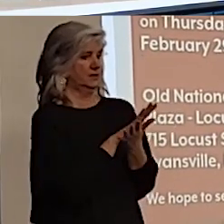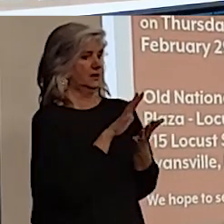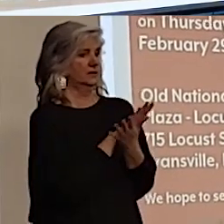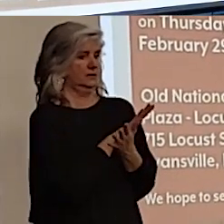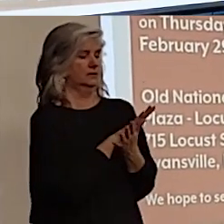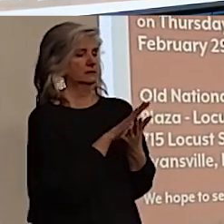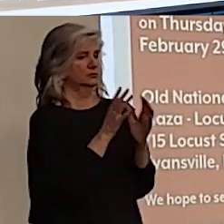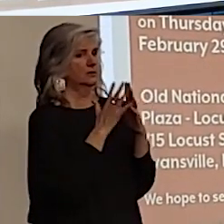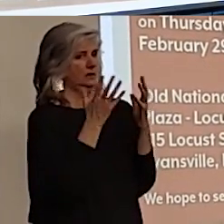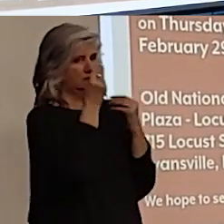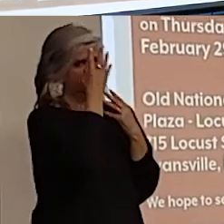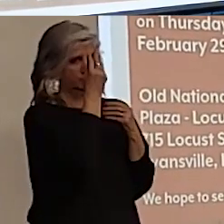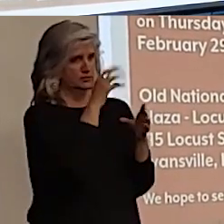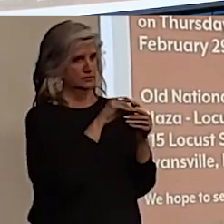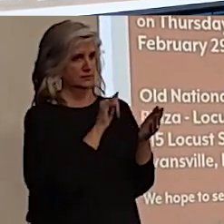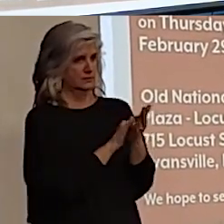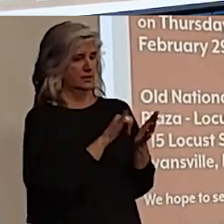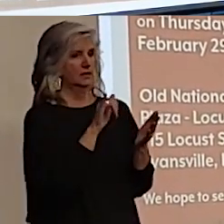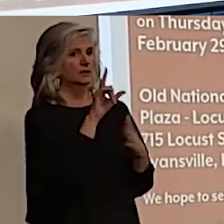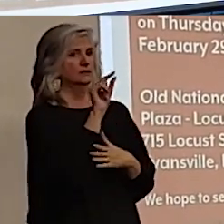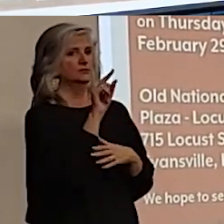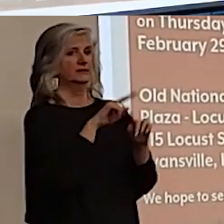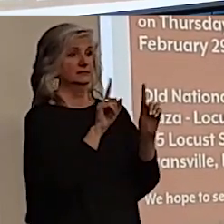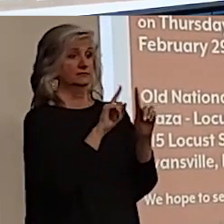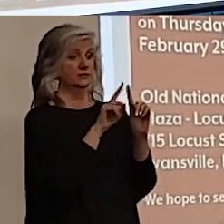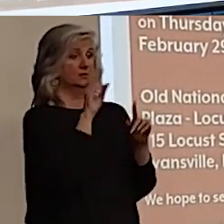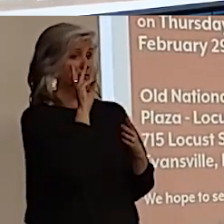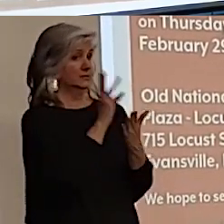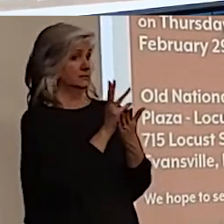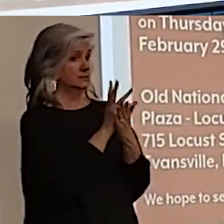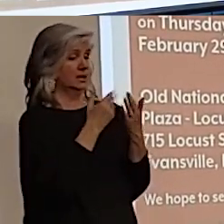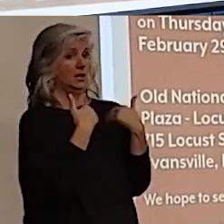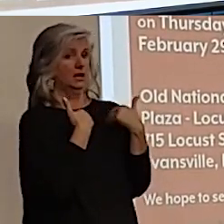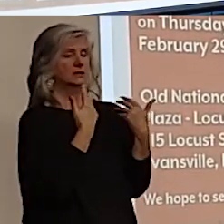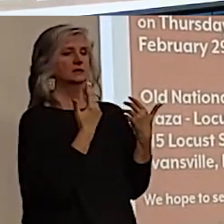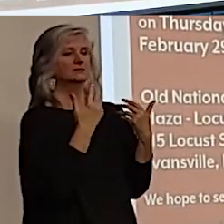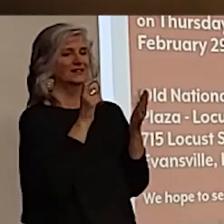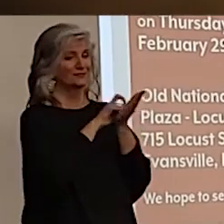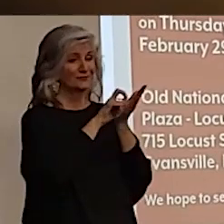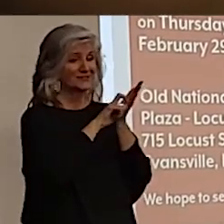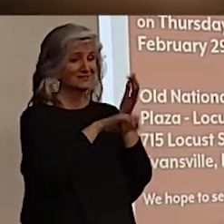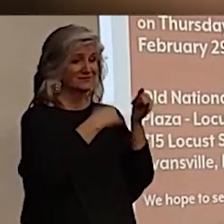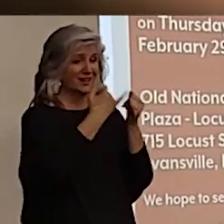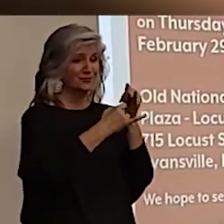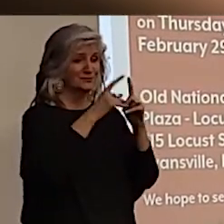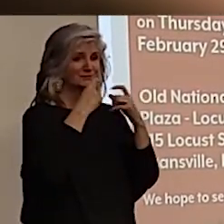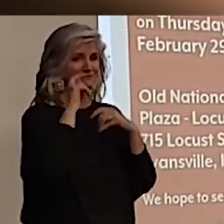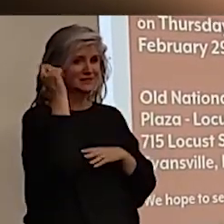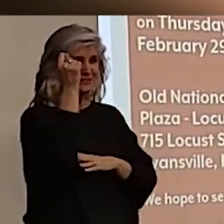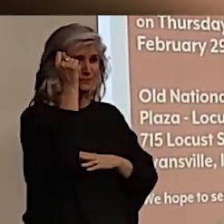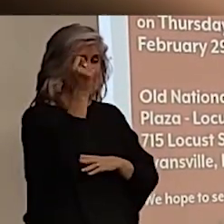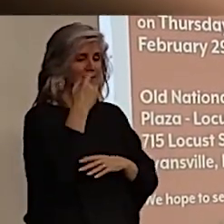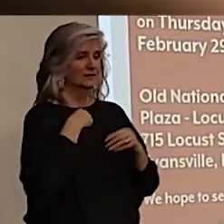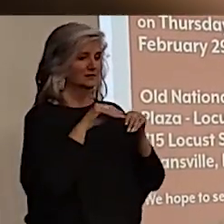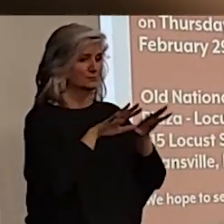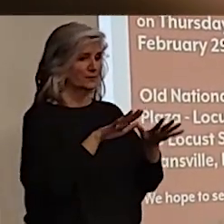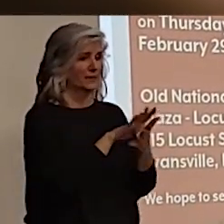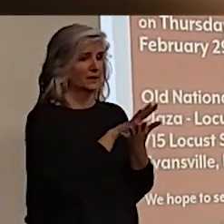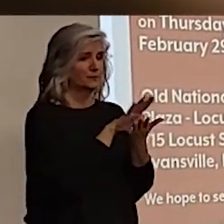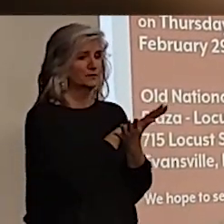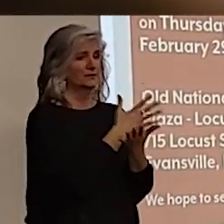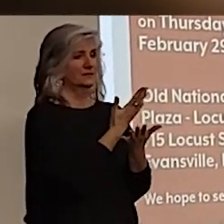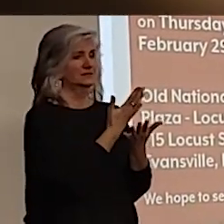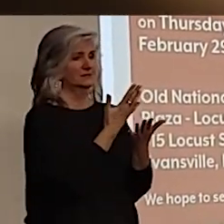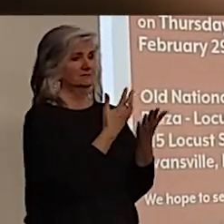of information there. There's 20 different witnesses they have that filed written testimony. There's all these spreadsheets and exhibits